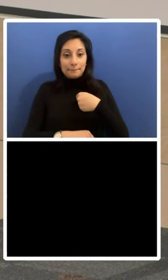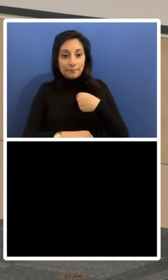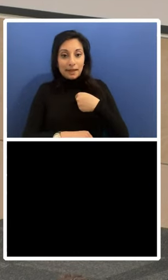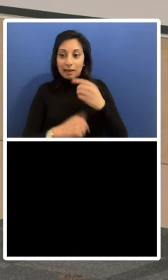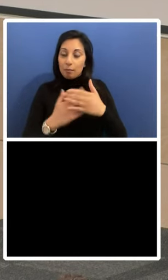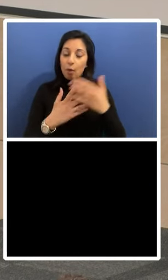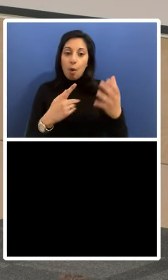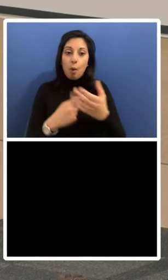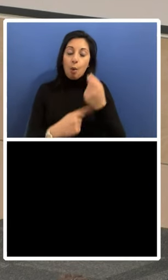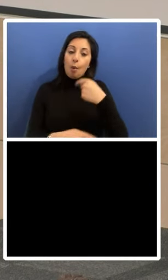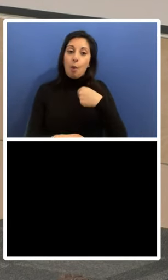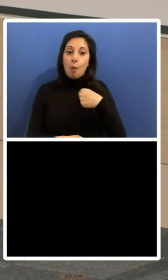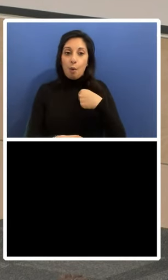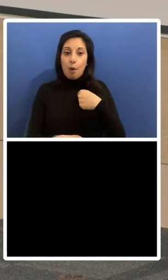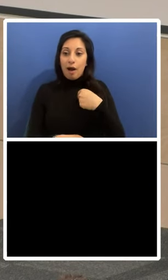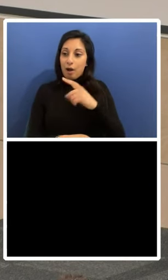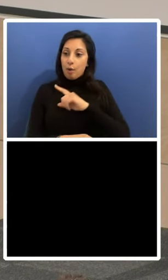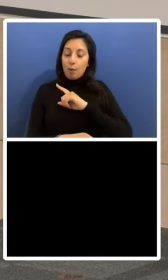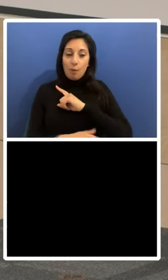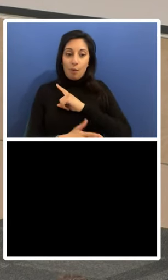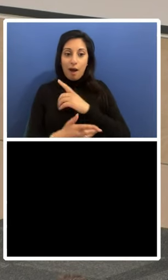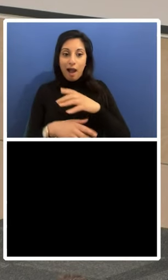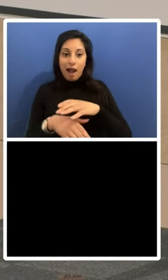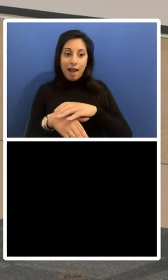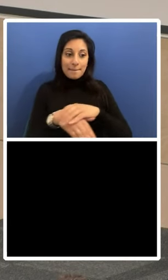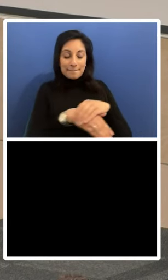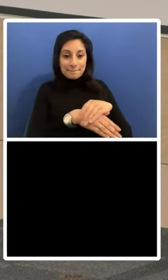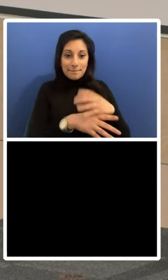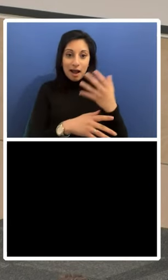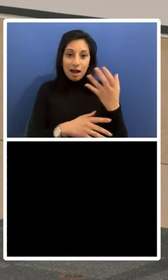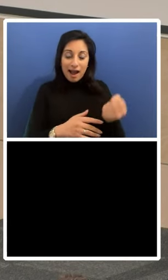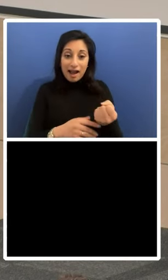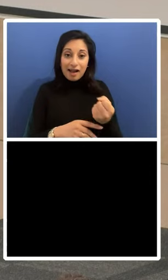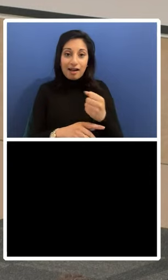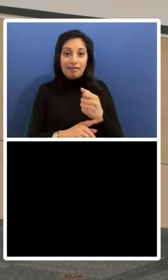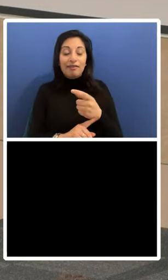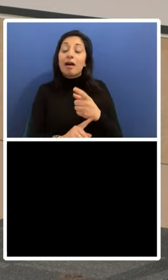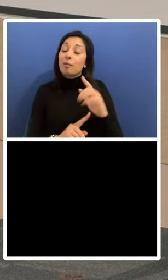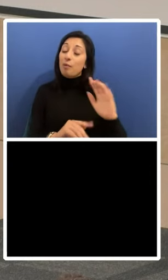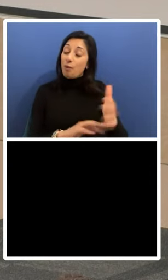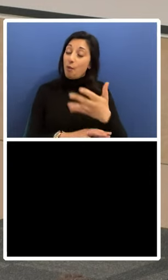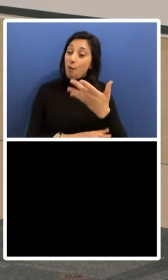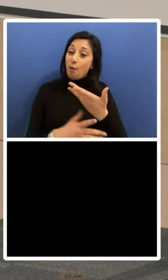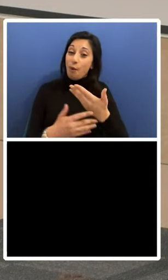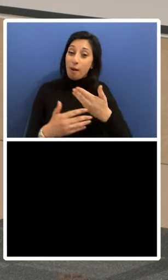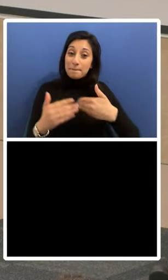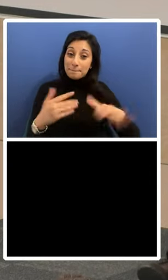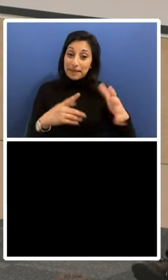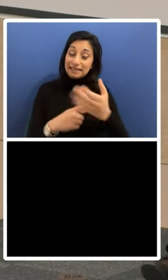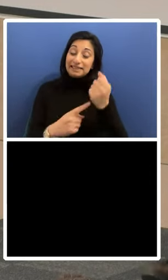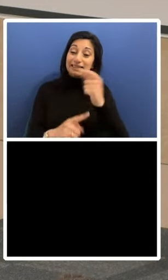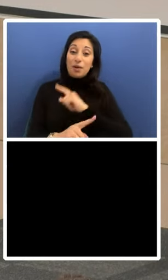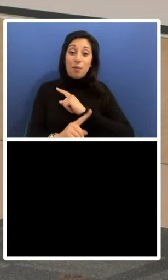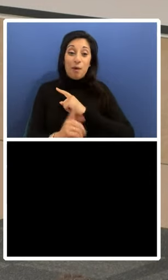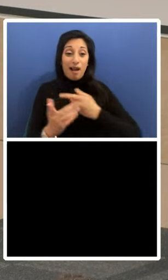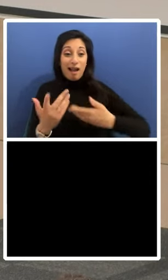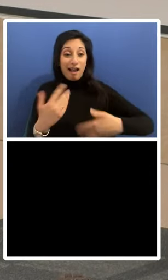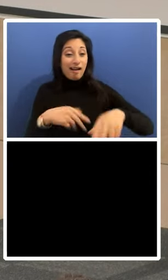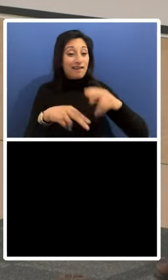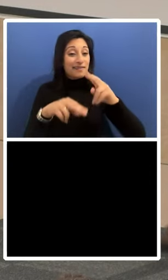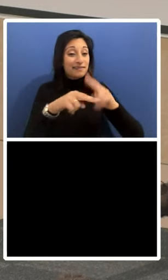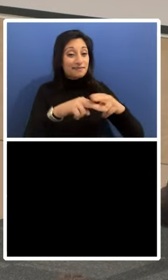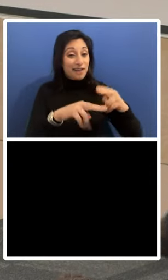Why are all these guys getting their internships? A lot of these guys get internships because their dad works for the bank, mate. Like, this is like, you know, sort